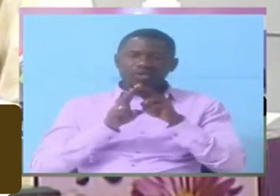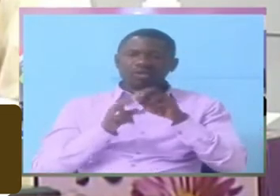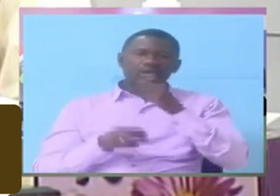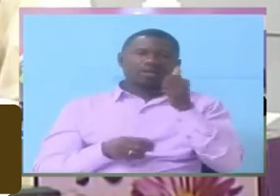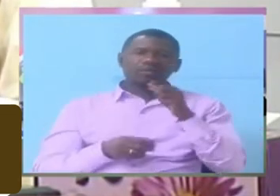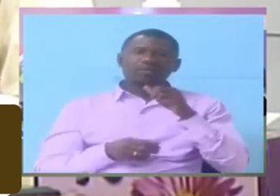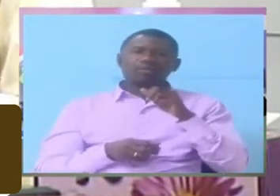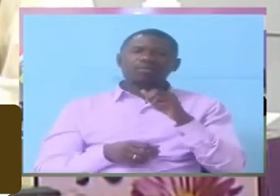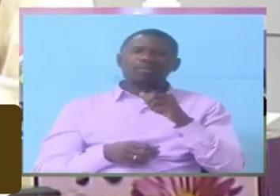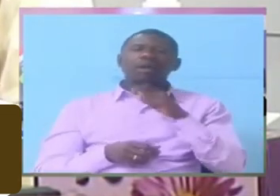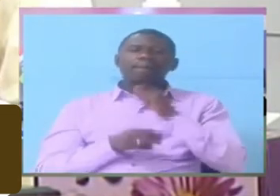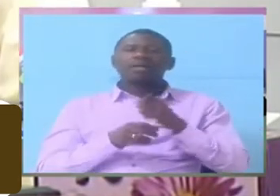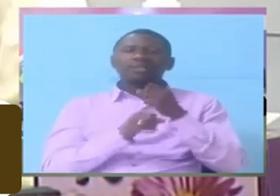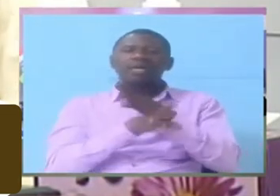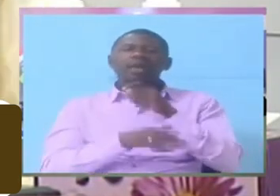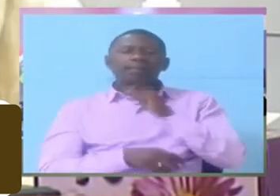I requested